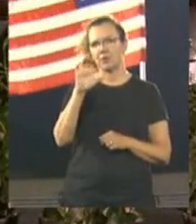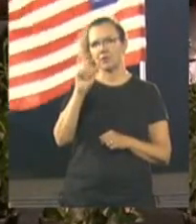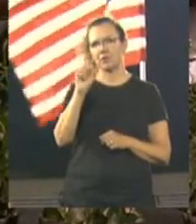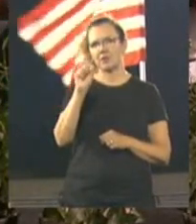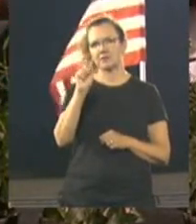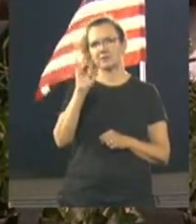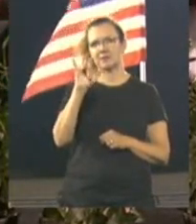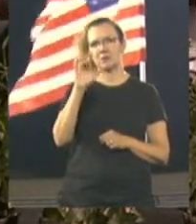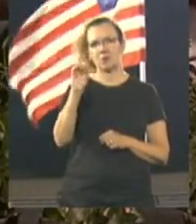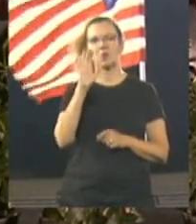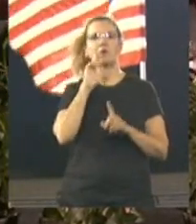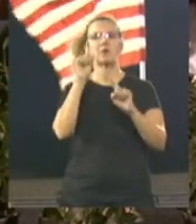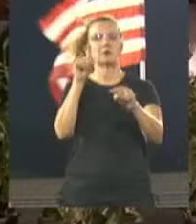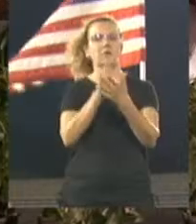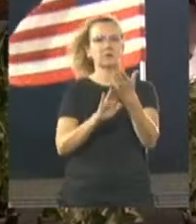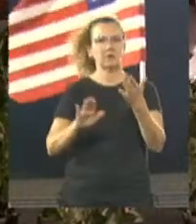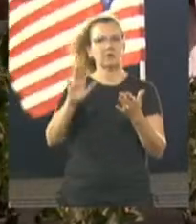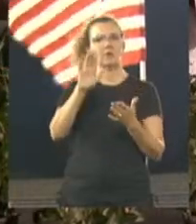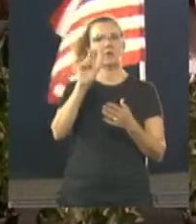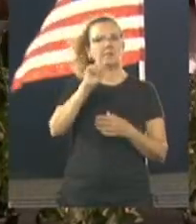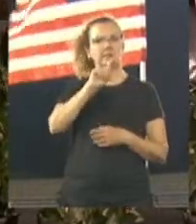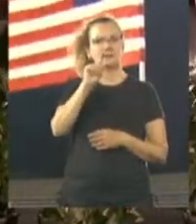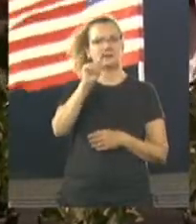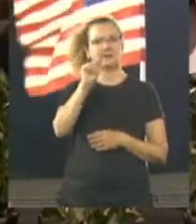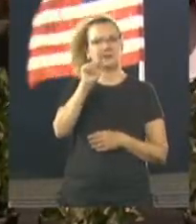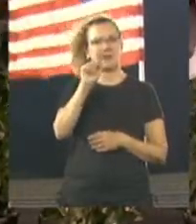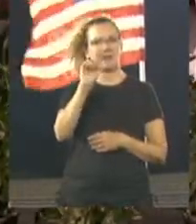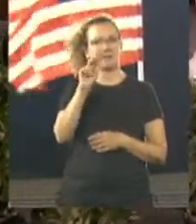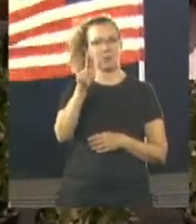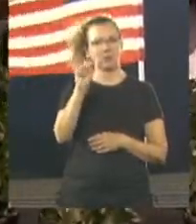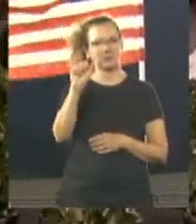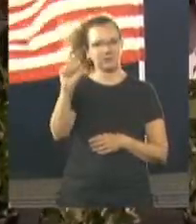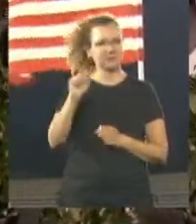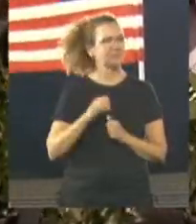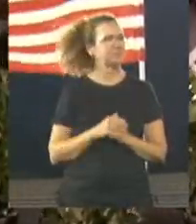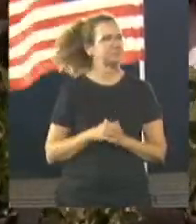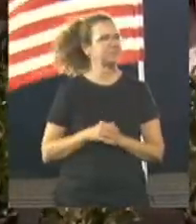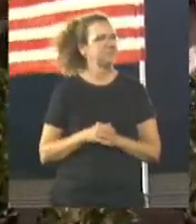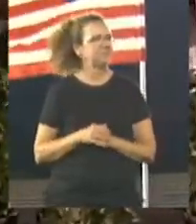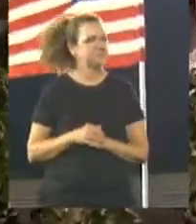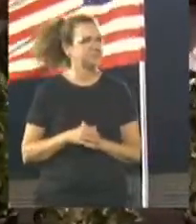Castillo will be attending Texas A&M University at San Antonio.